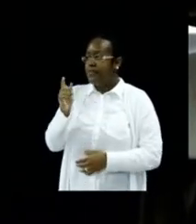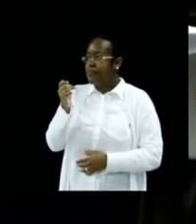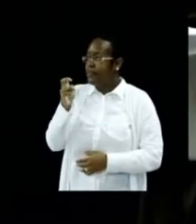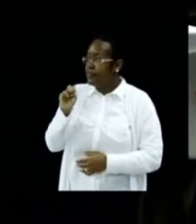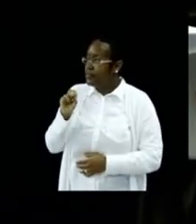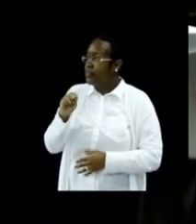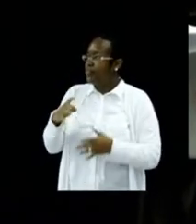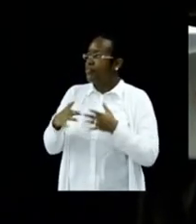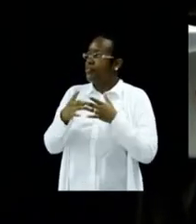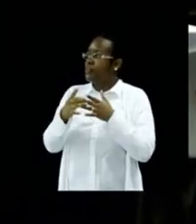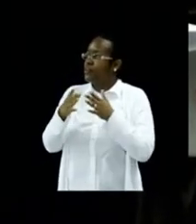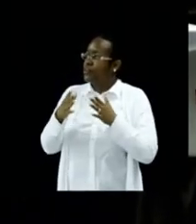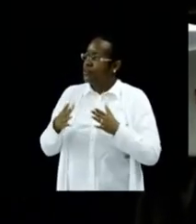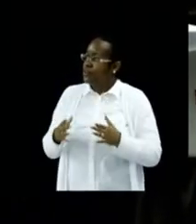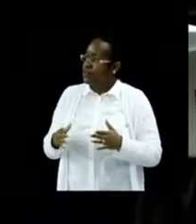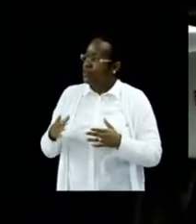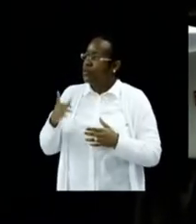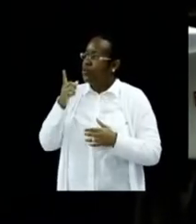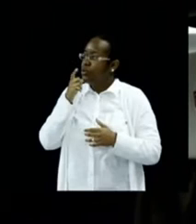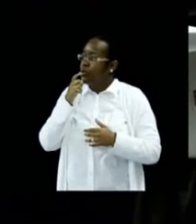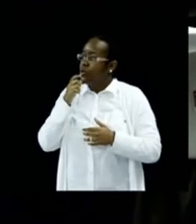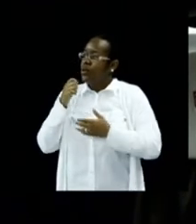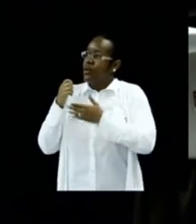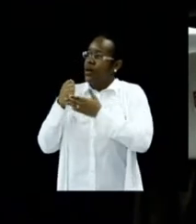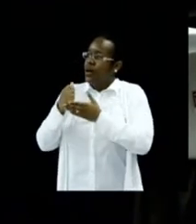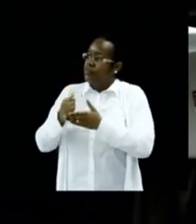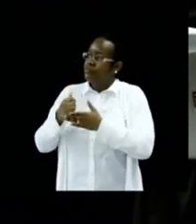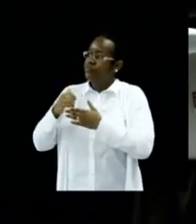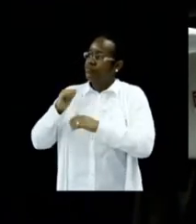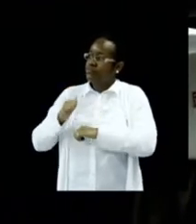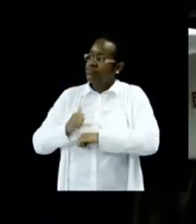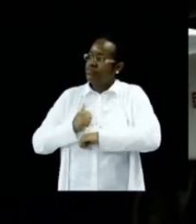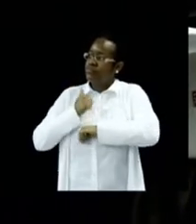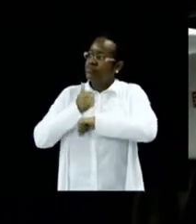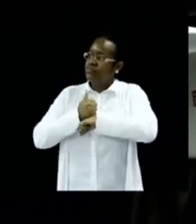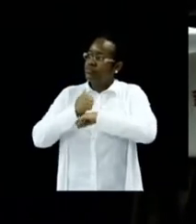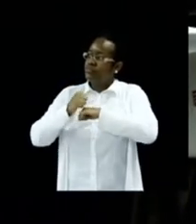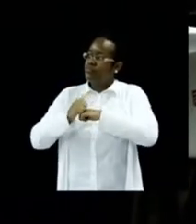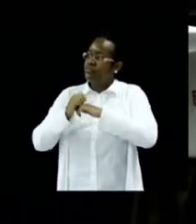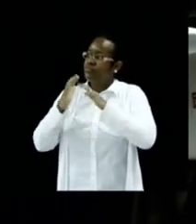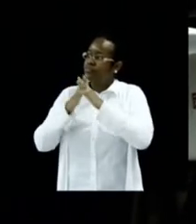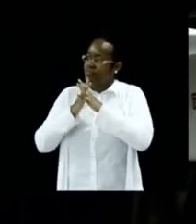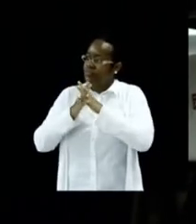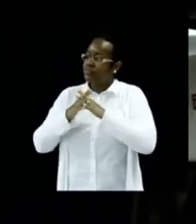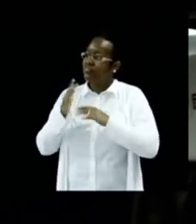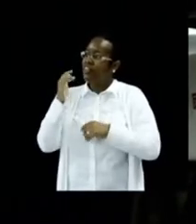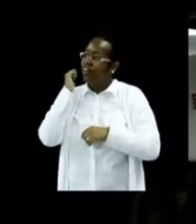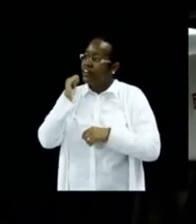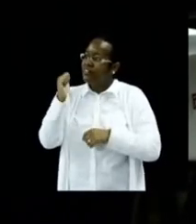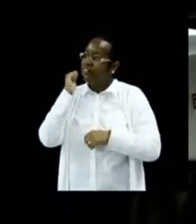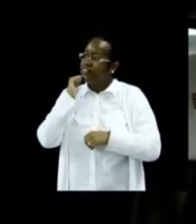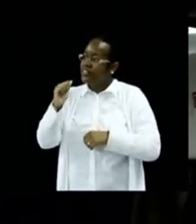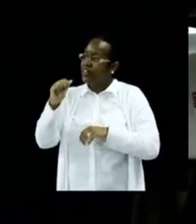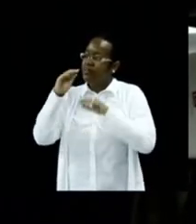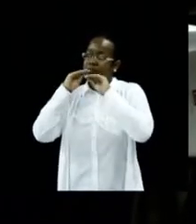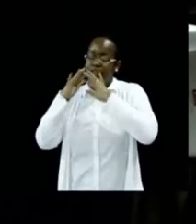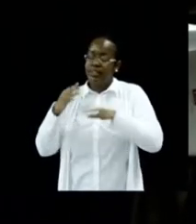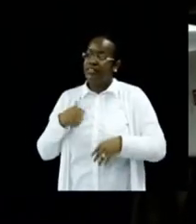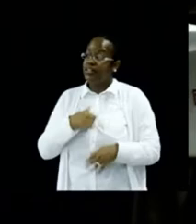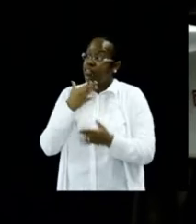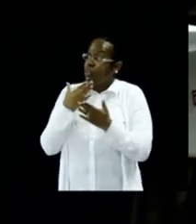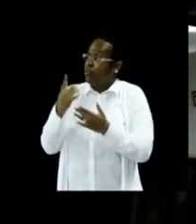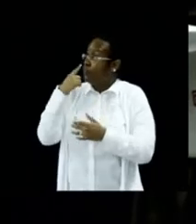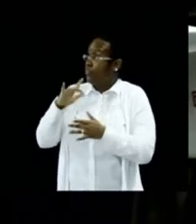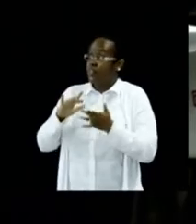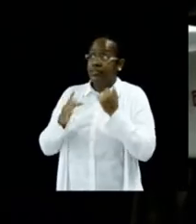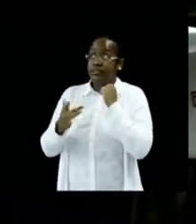leaders that bring things to pass and bless us on a daily basis. We thank you for the